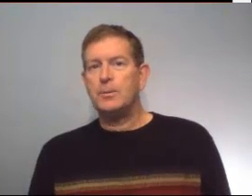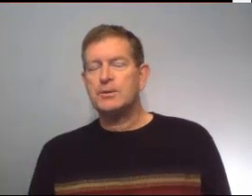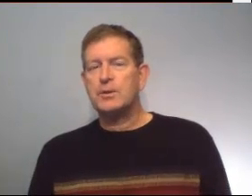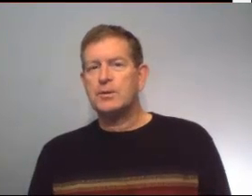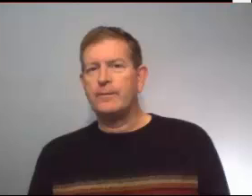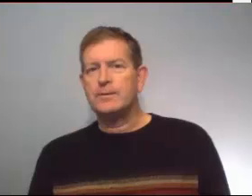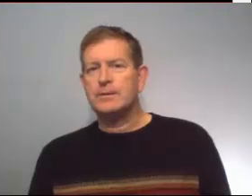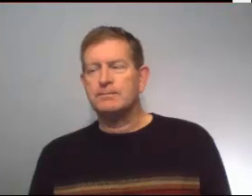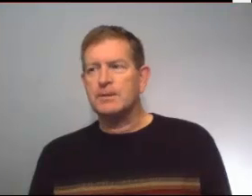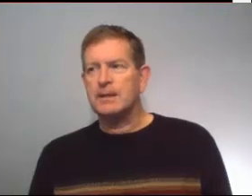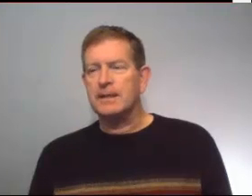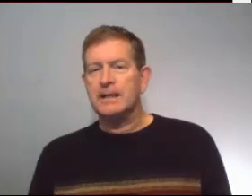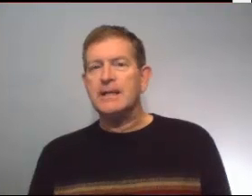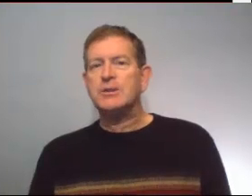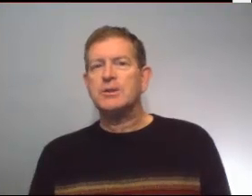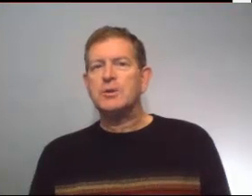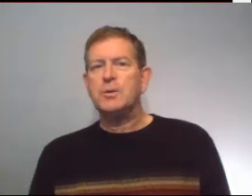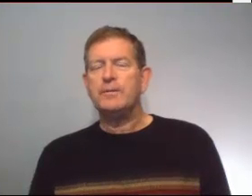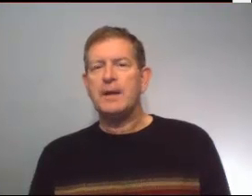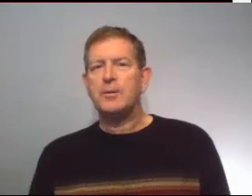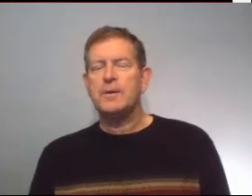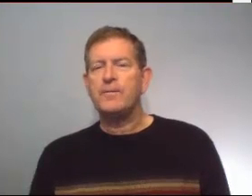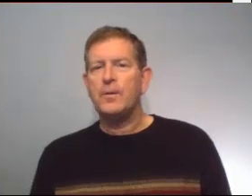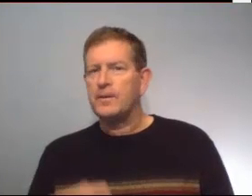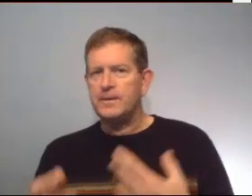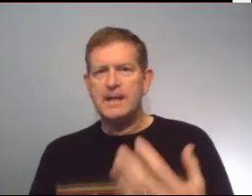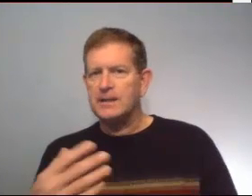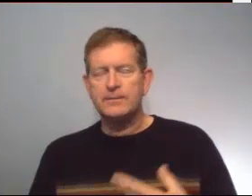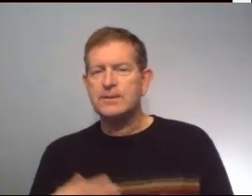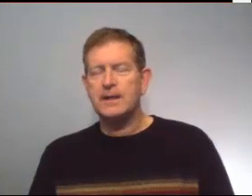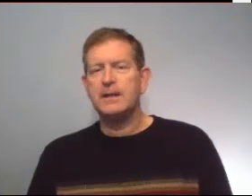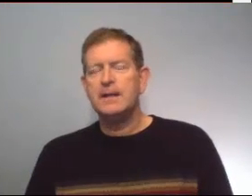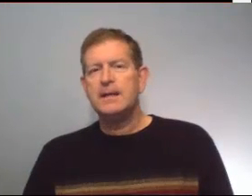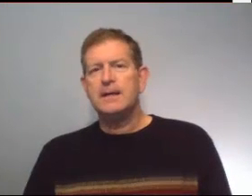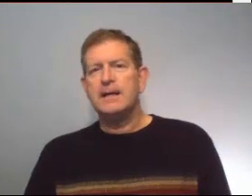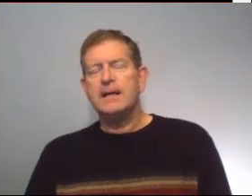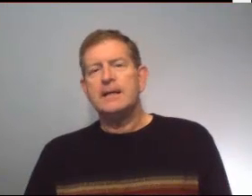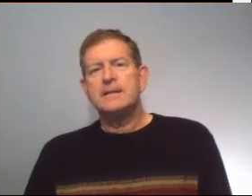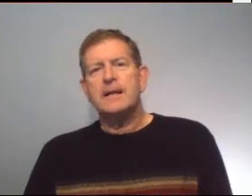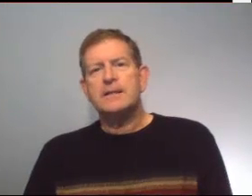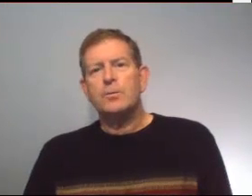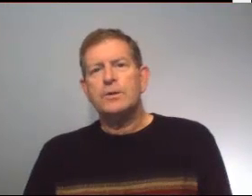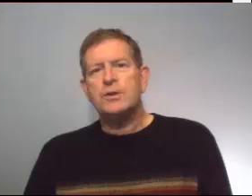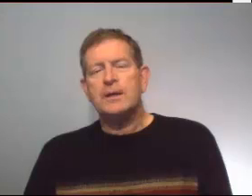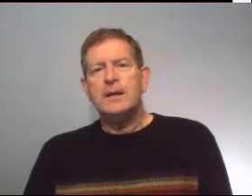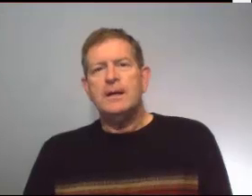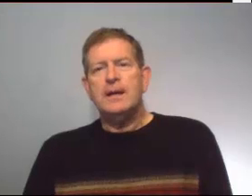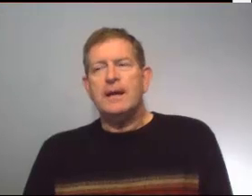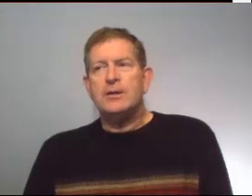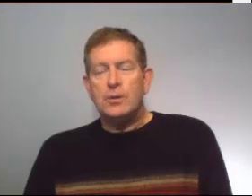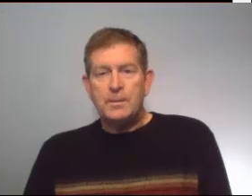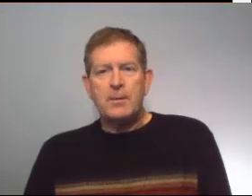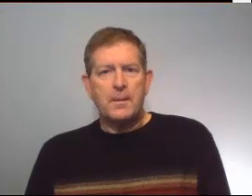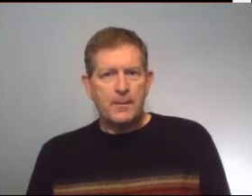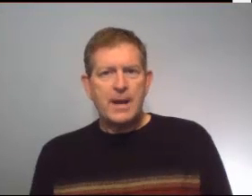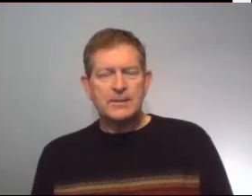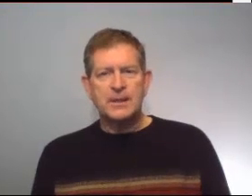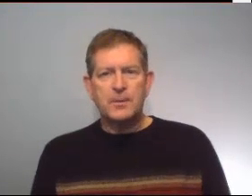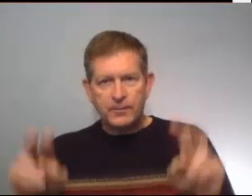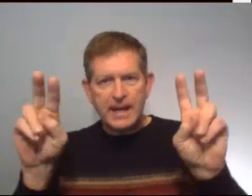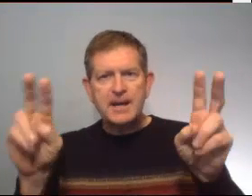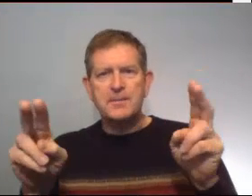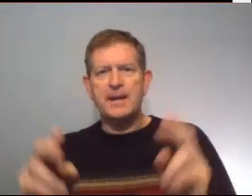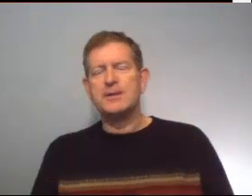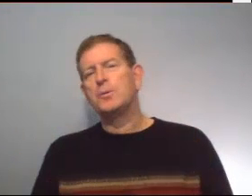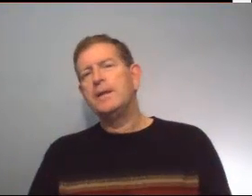a lesson which deserves at least 2, if not 3 or 4 different days of study. It's a lesson which, as you may remember, has a